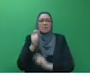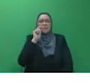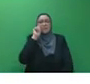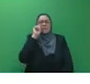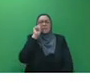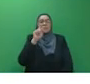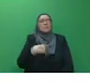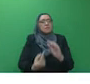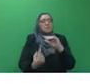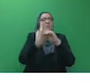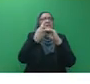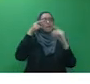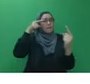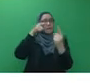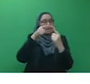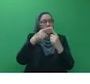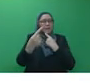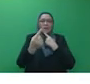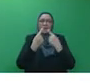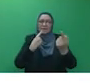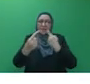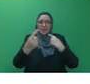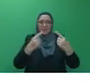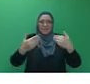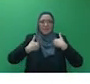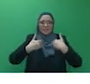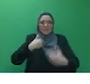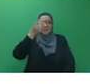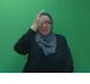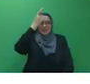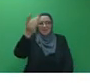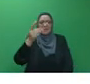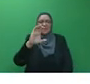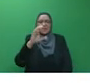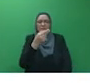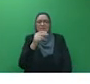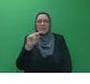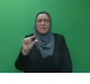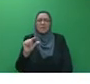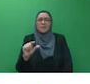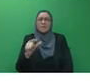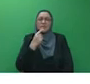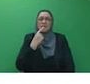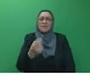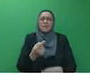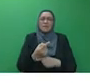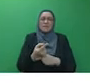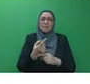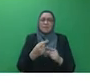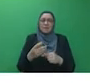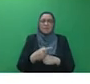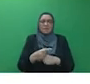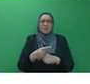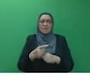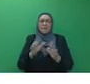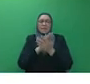douglas which leads me to a point and again it came from the uh dialogue we had with uh dato sri wong chun wai you were talking